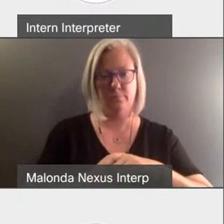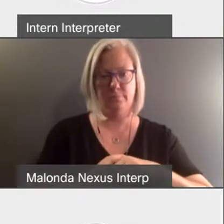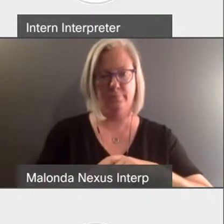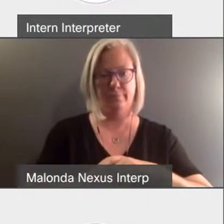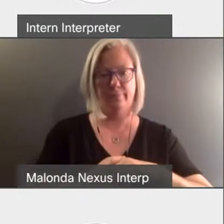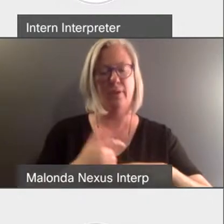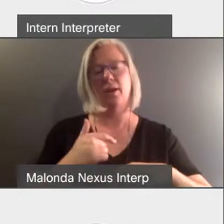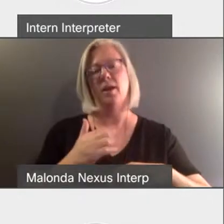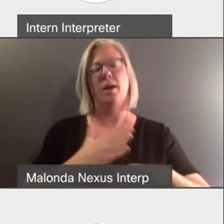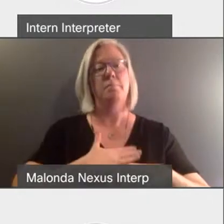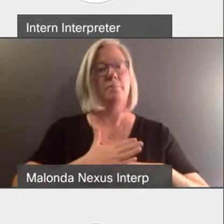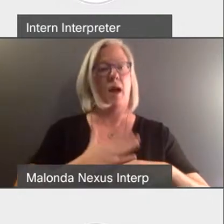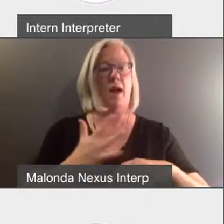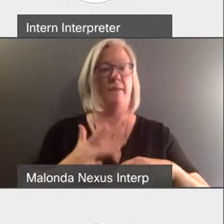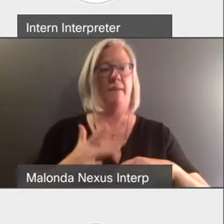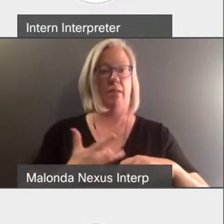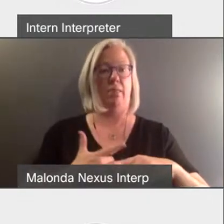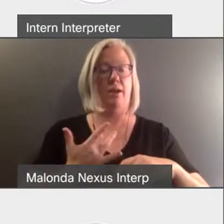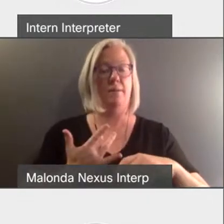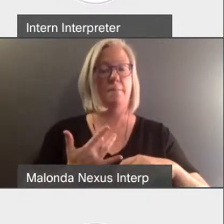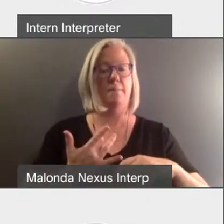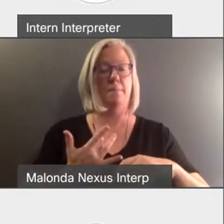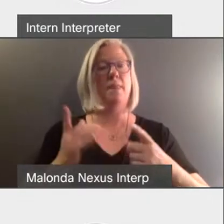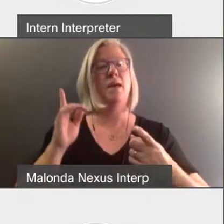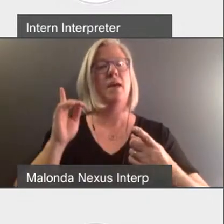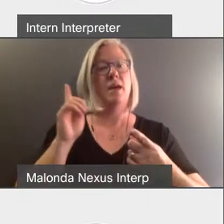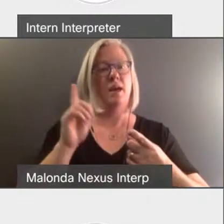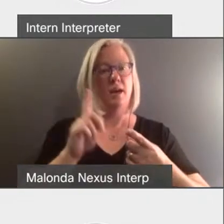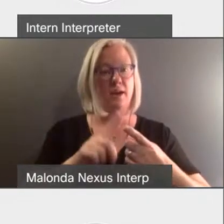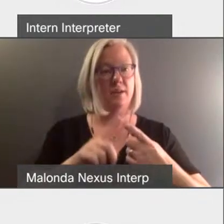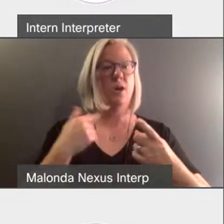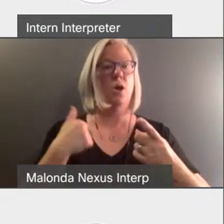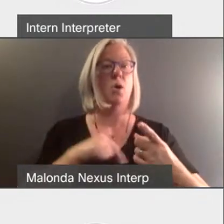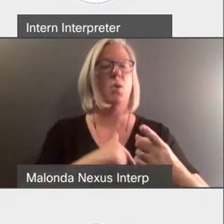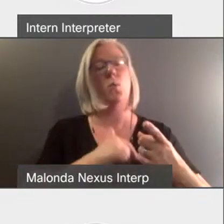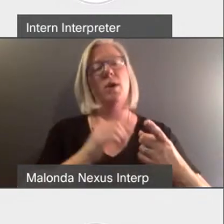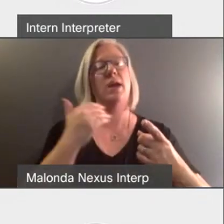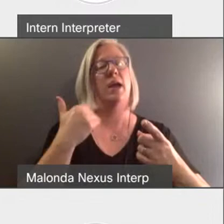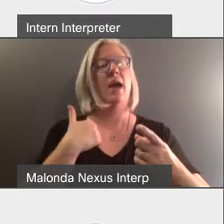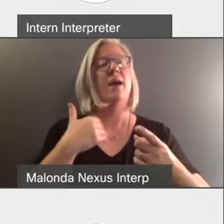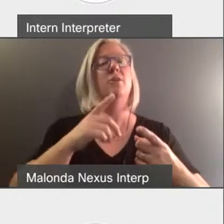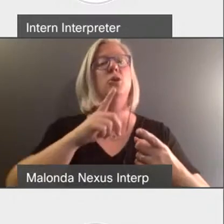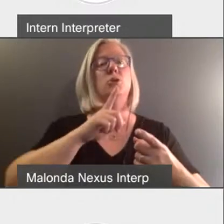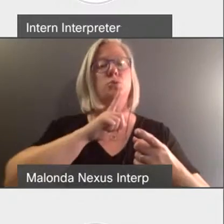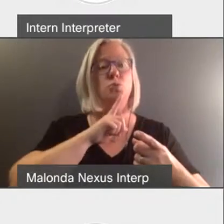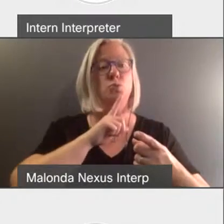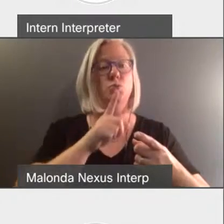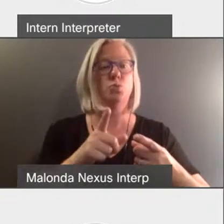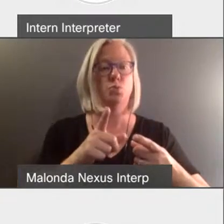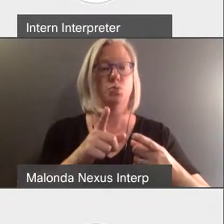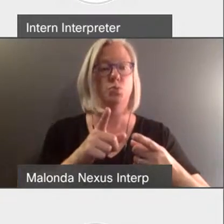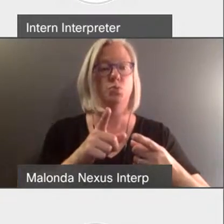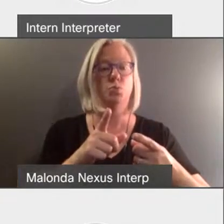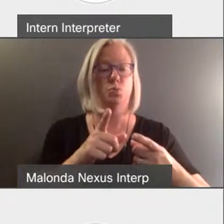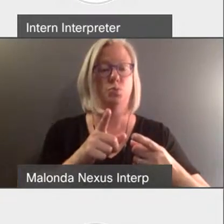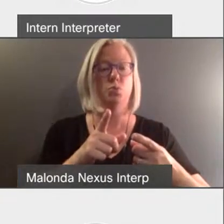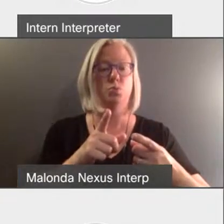My feeling is that until we have truly